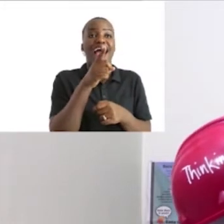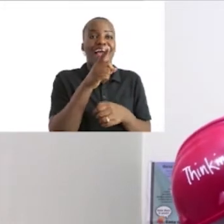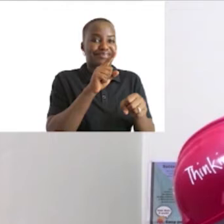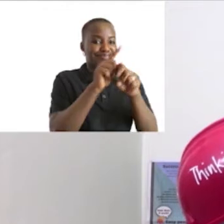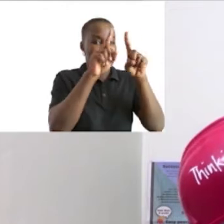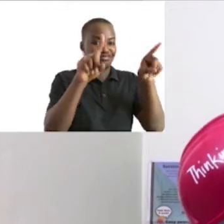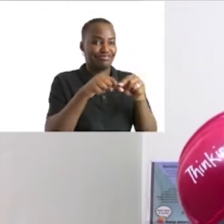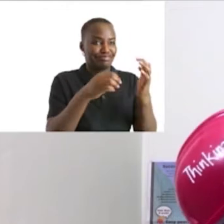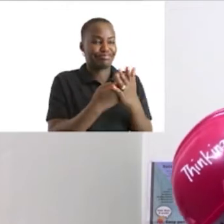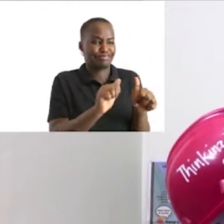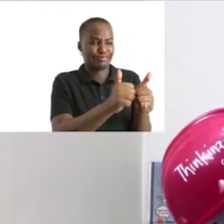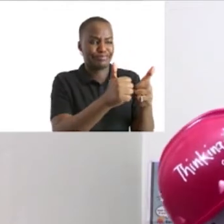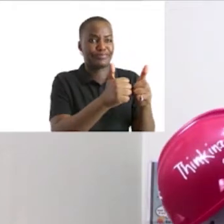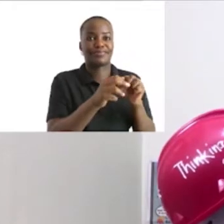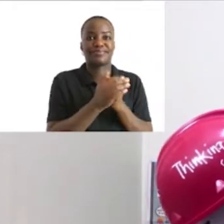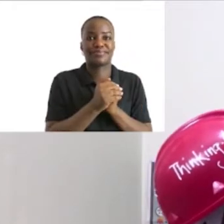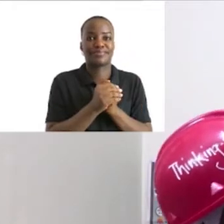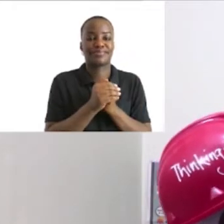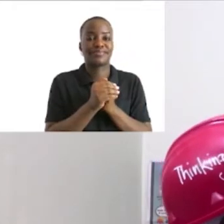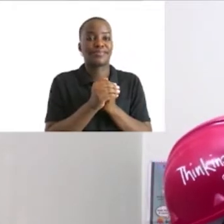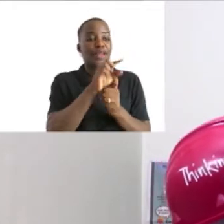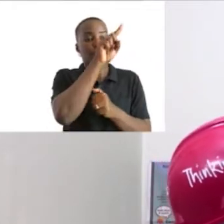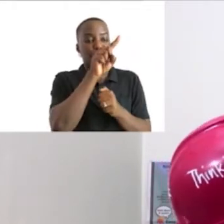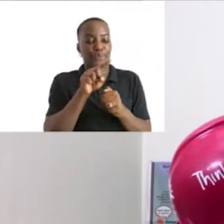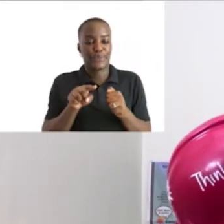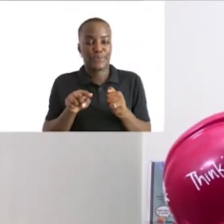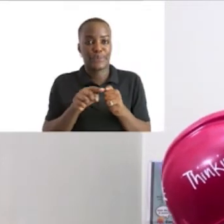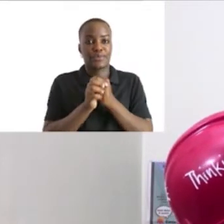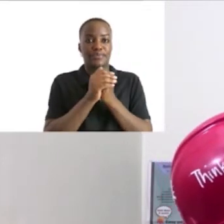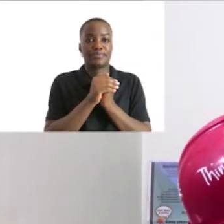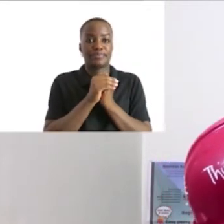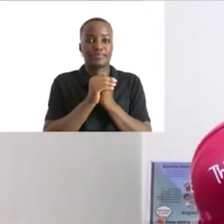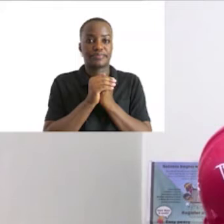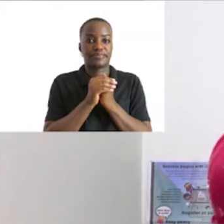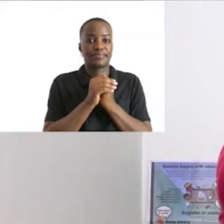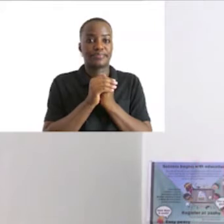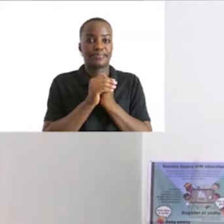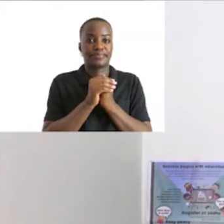correct, well done as well at home. Can you please draw a line from the wolf to the pig?